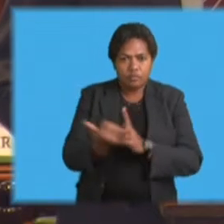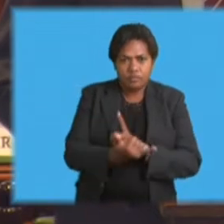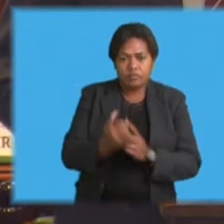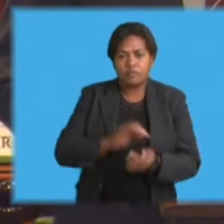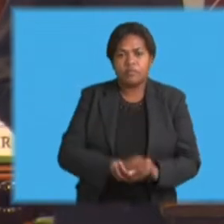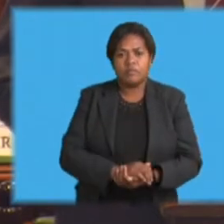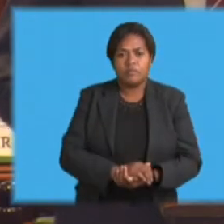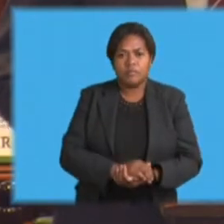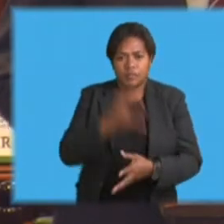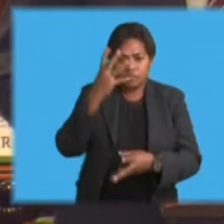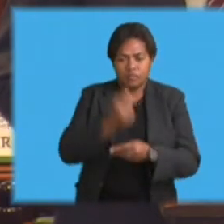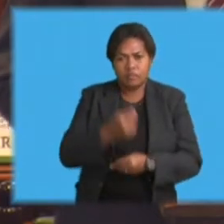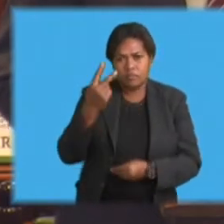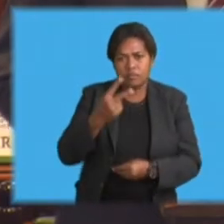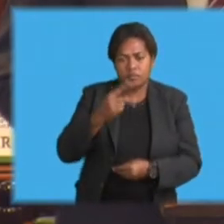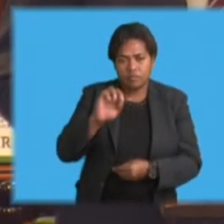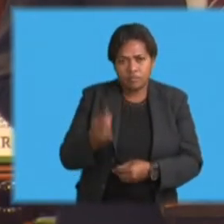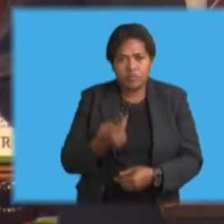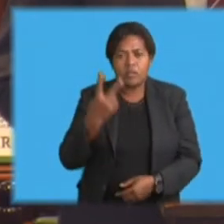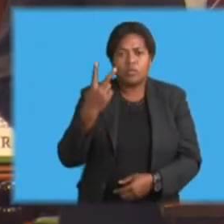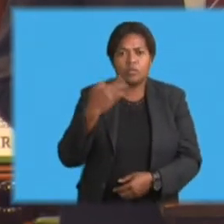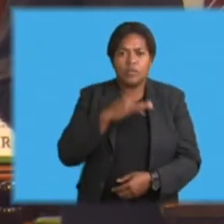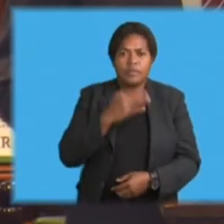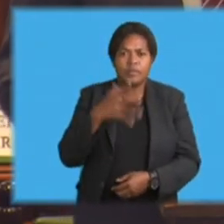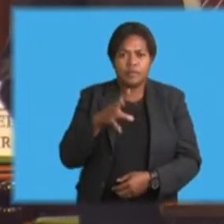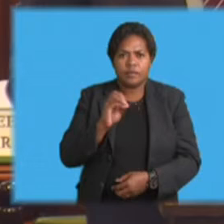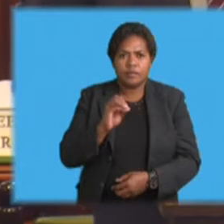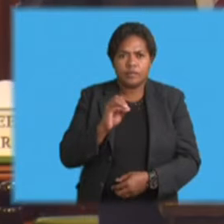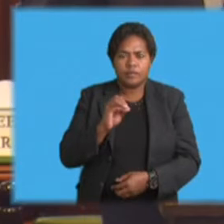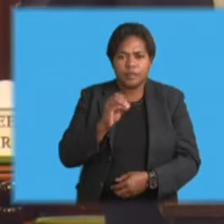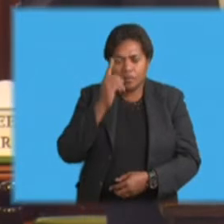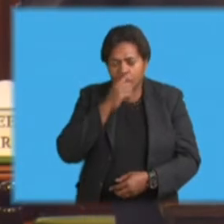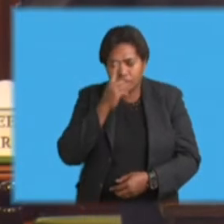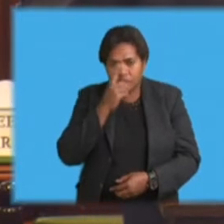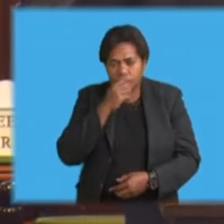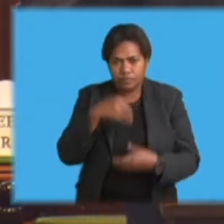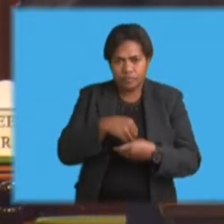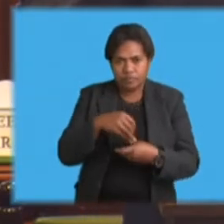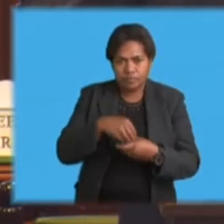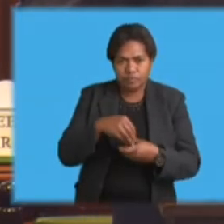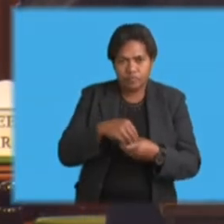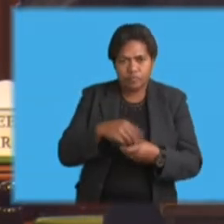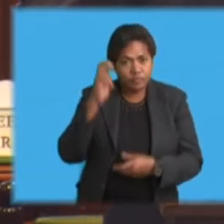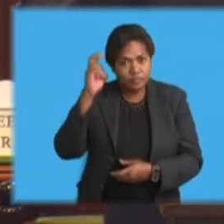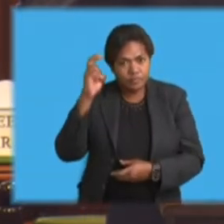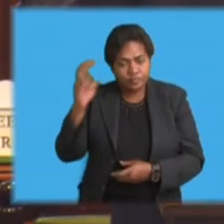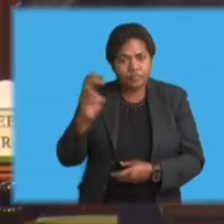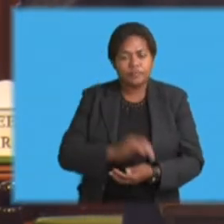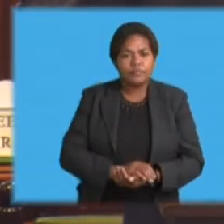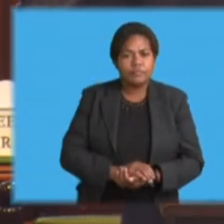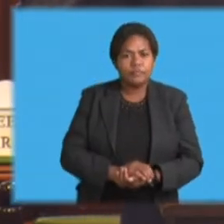of 12,250 clients of the National Employment Center have undergone this training. And clients are also